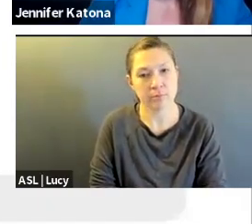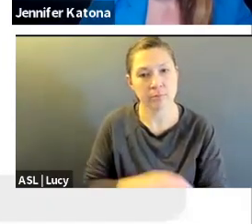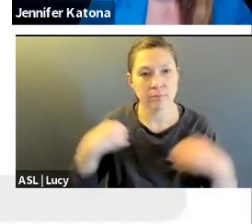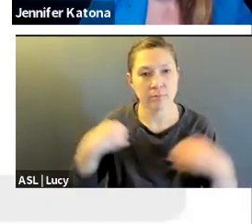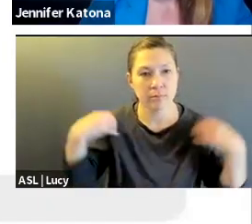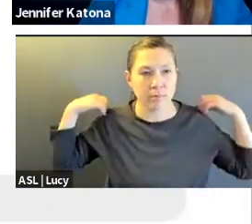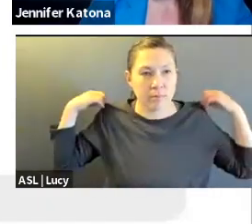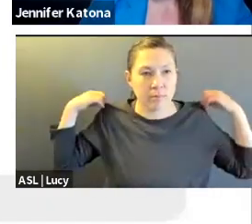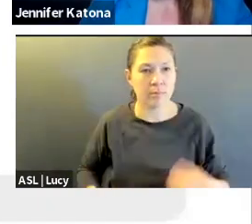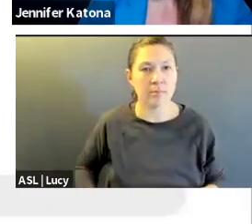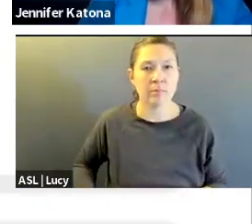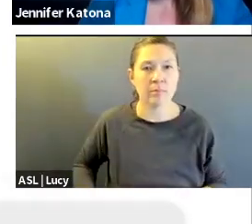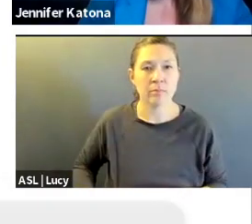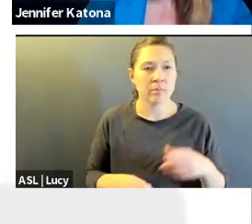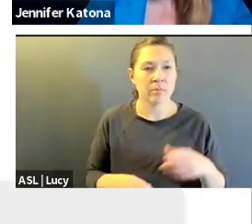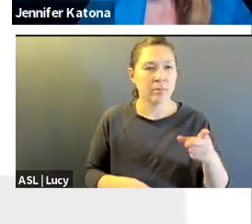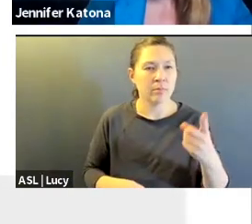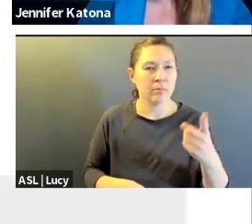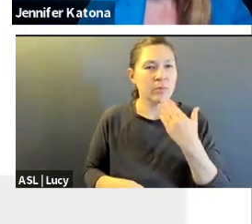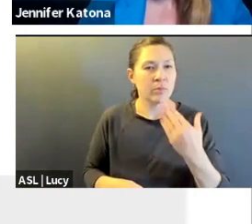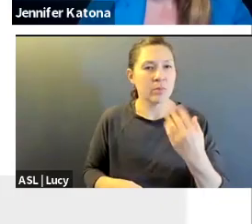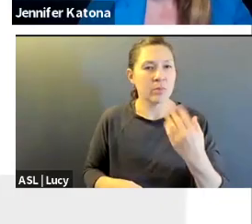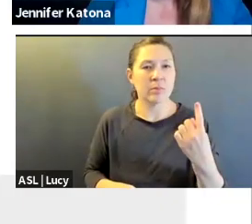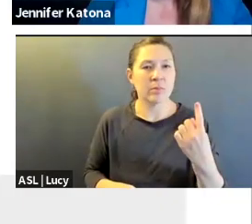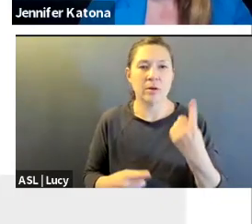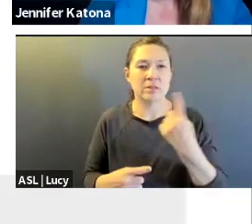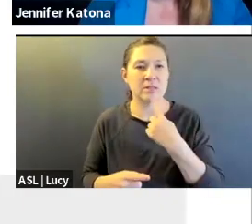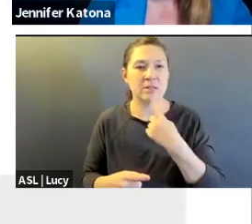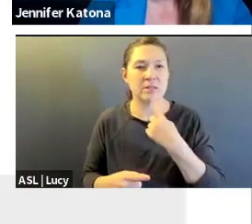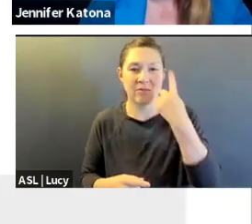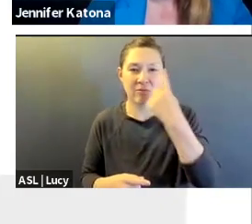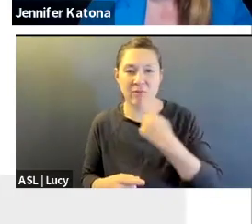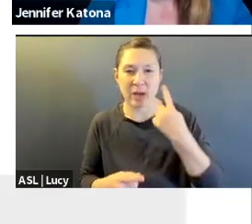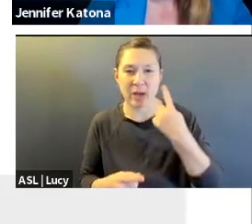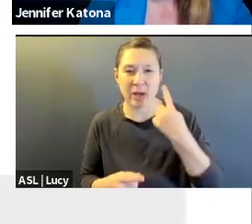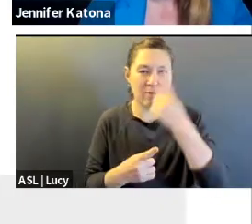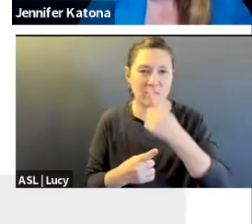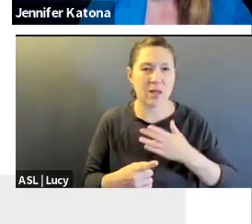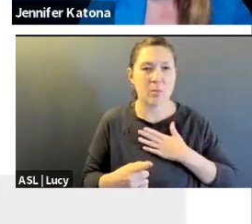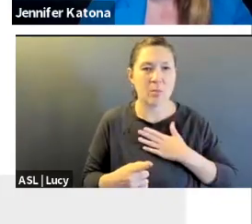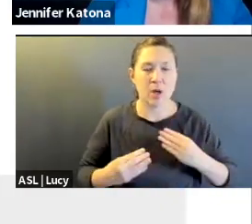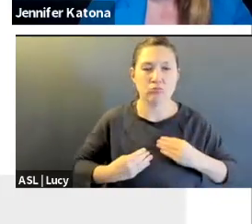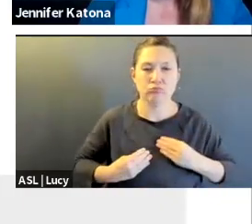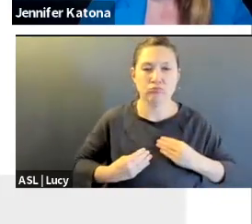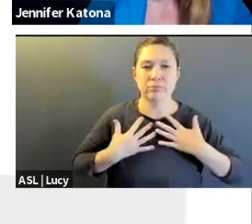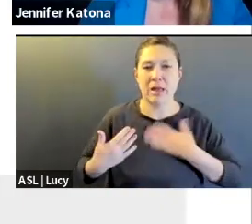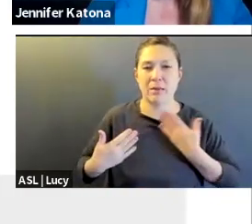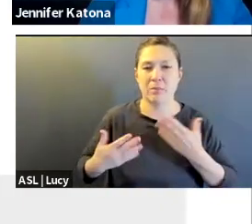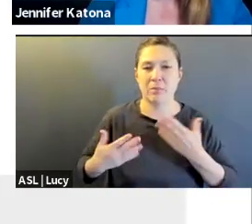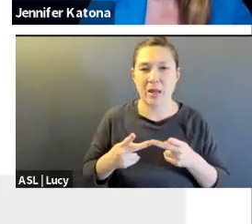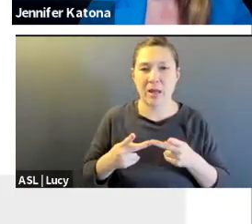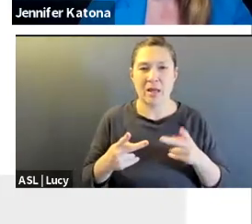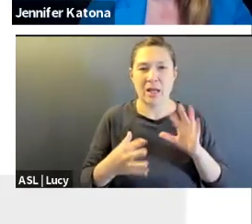Here's a good one to kick us back into our conversation, but face-to-face is my restorative, happy place where I connect with other theater and arts people. And for once, I